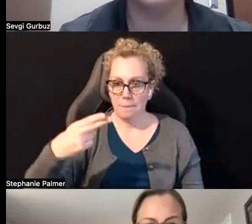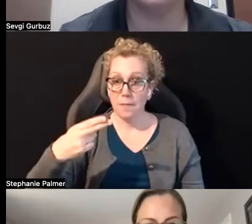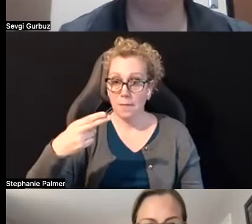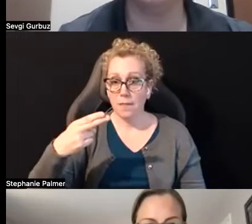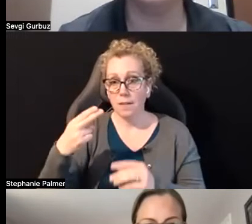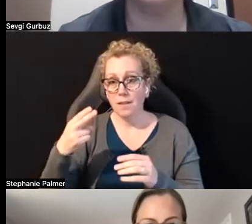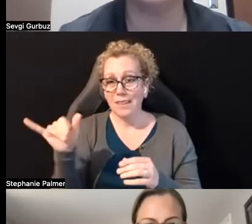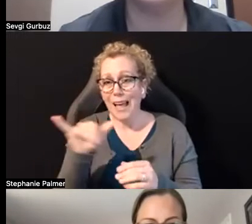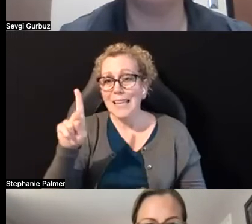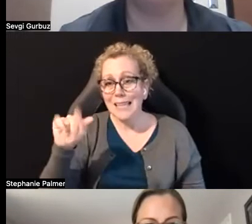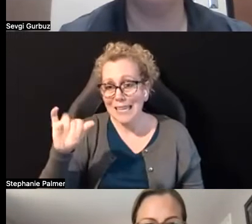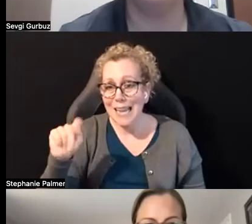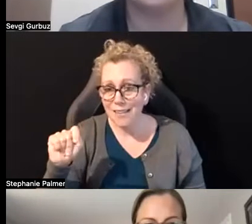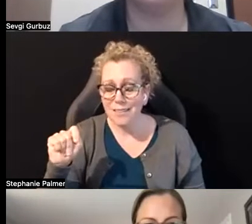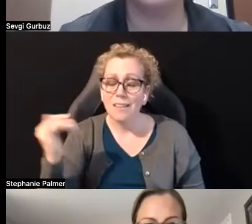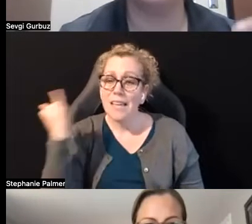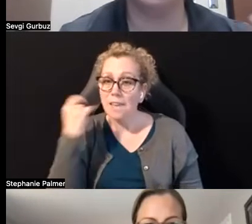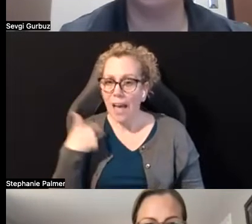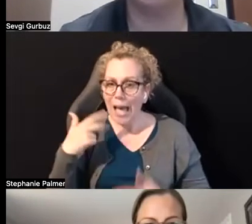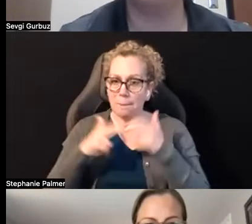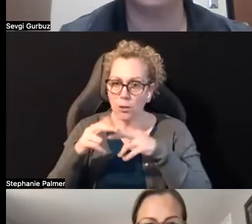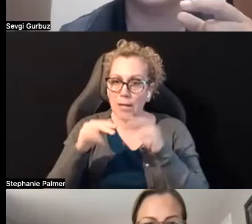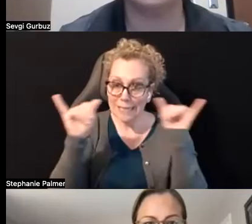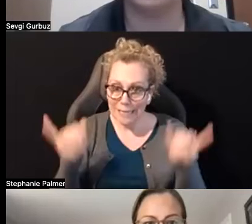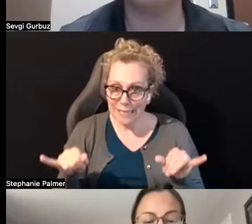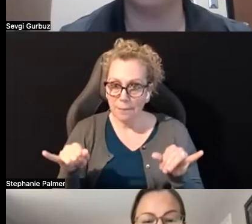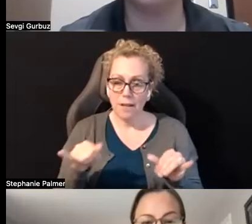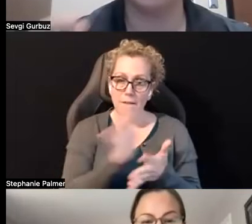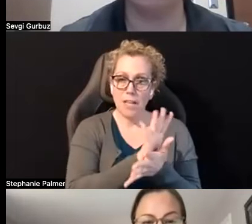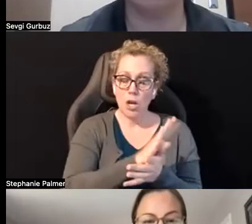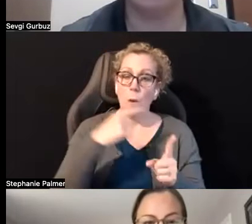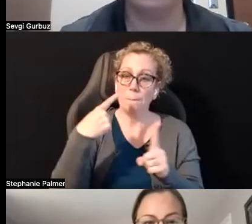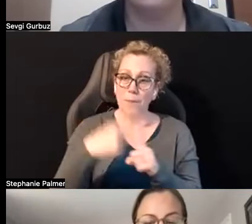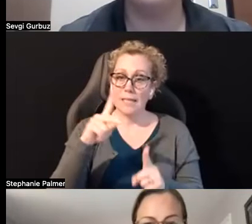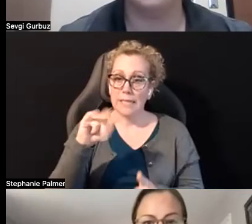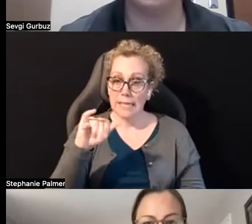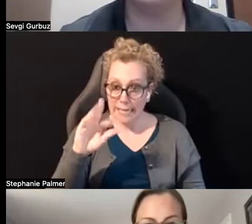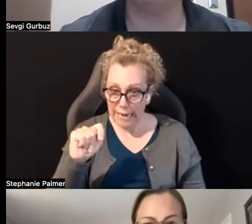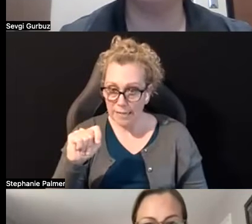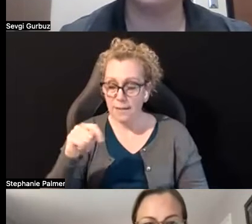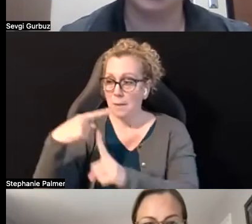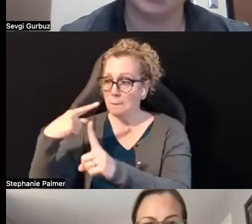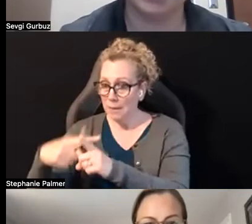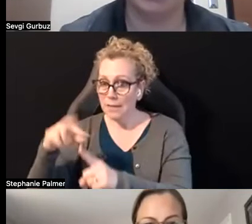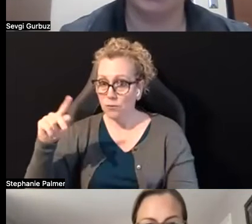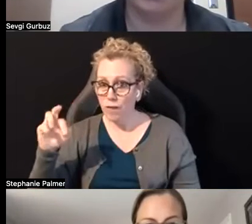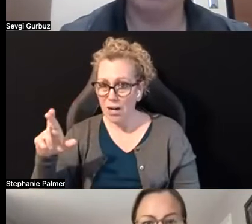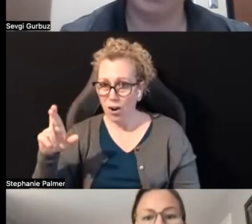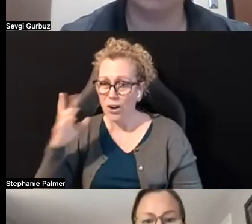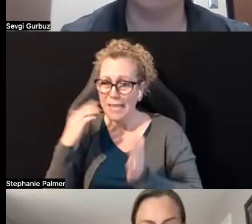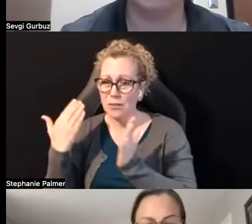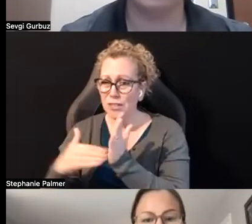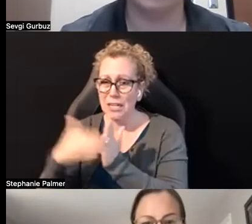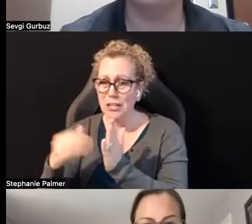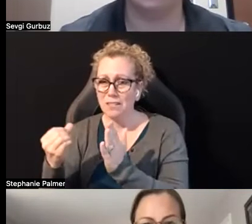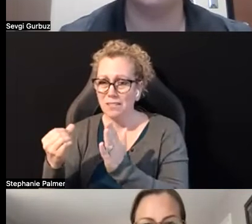feel like if we built a system that was video plus Connect plus radar, that there would be redundancy